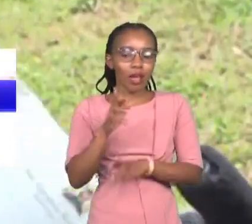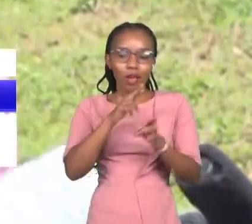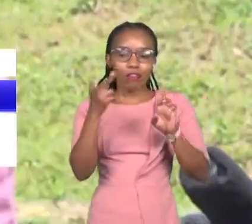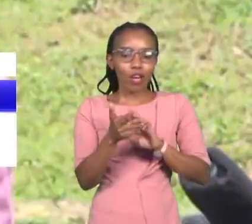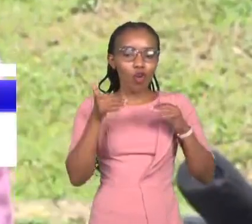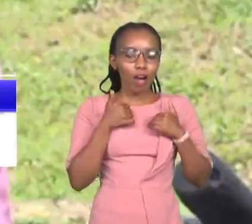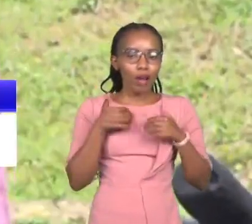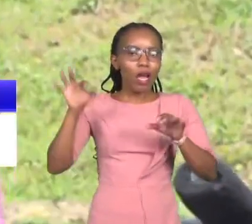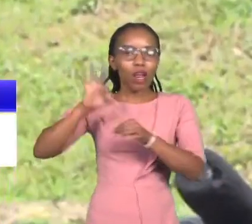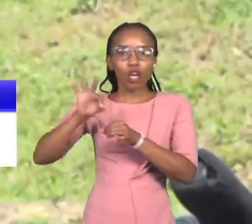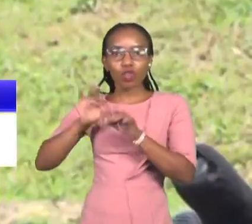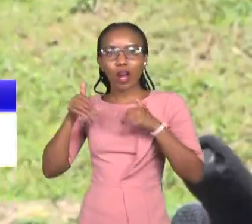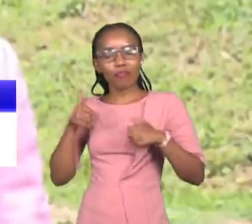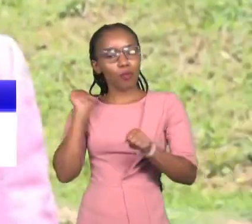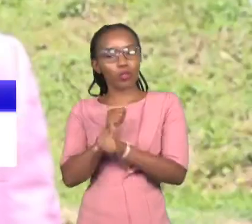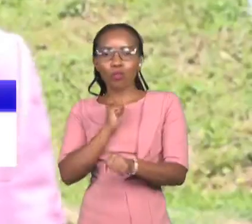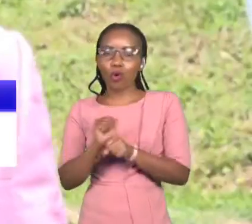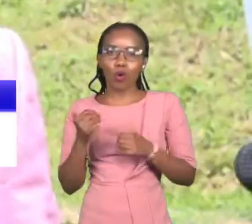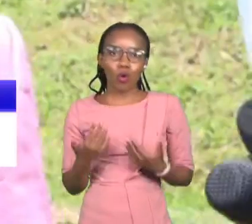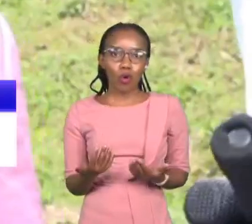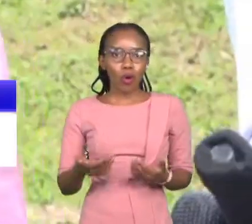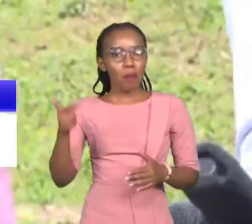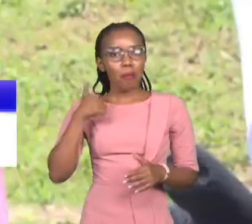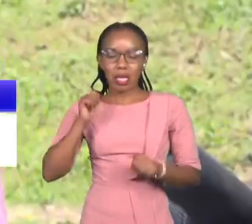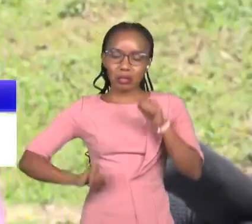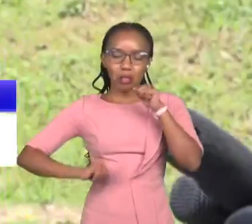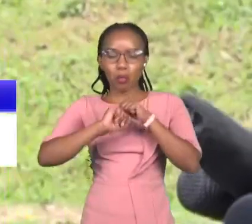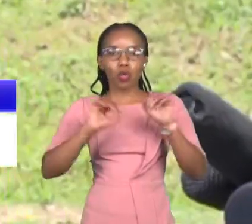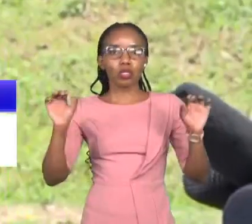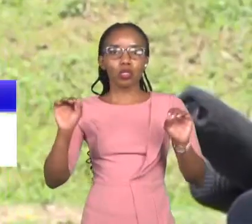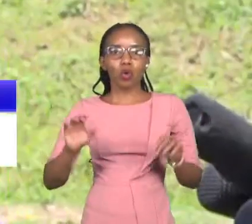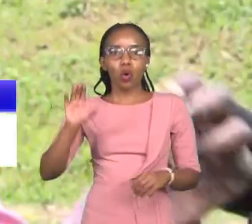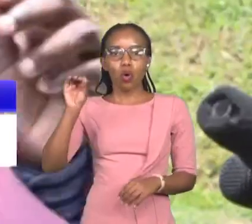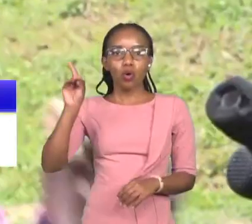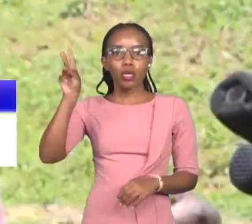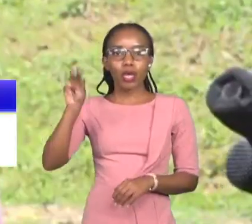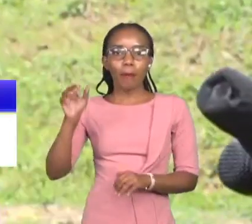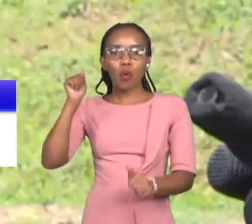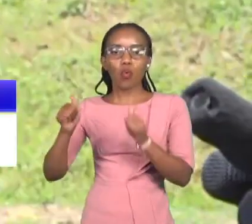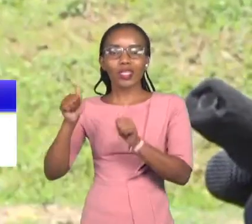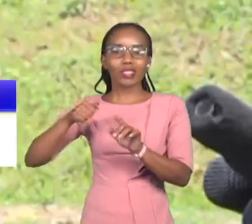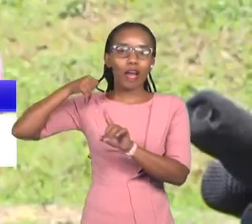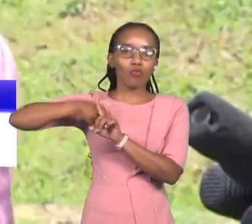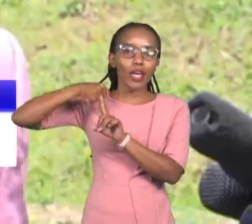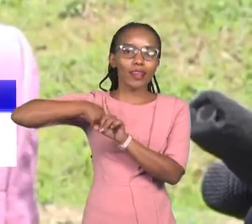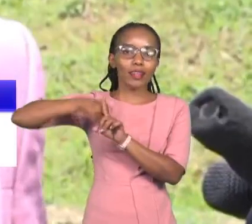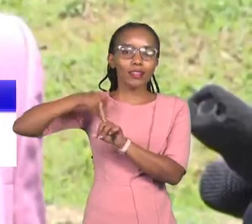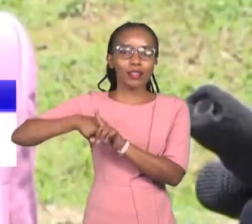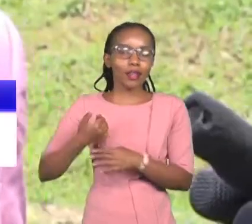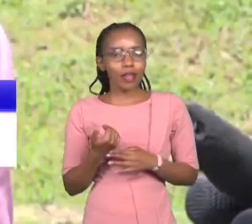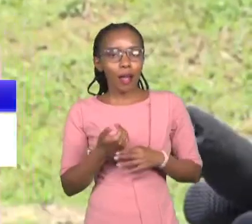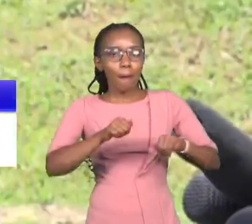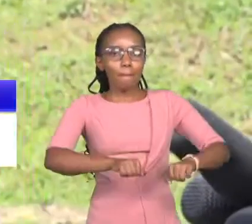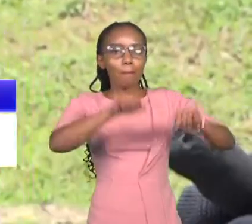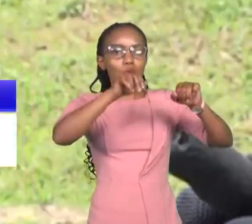kuna elections, haiwezekani bana. Ninapinga chama cha ODM ambacho kinasukuma kwamba Chebukati